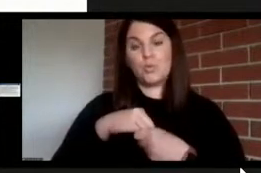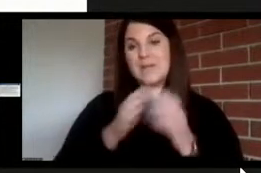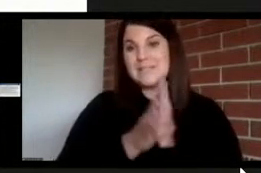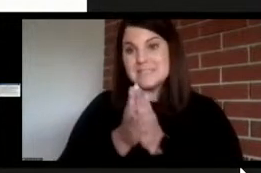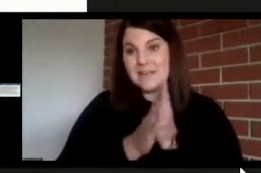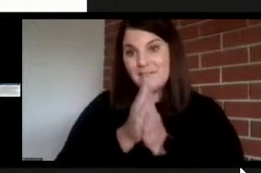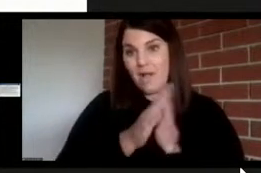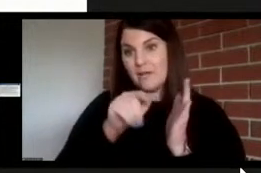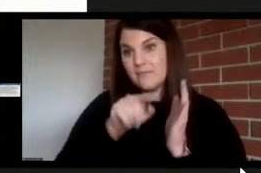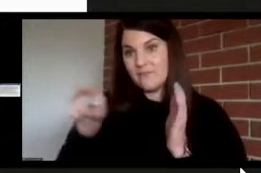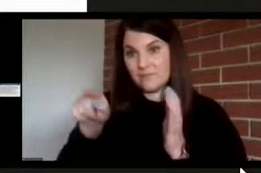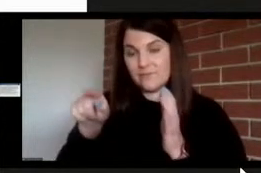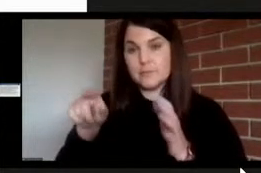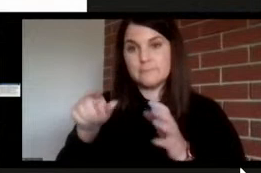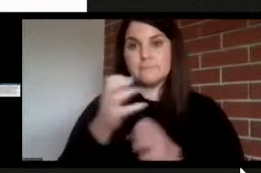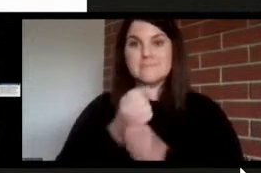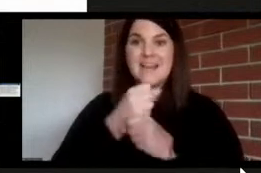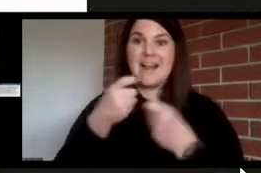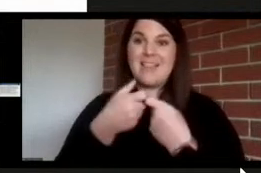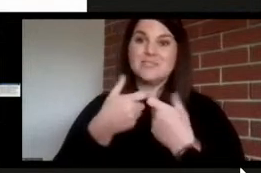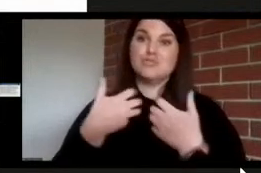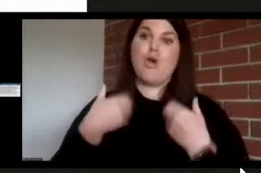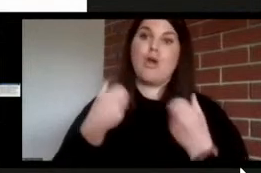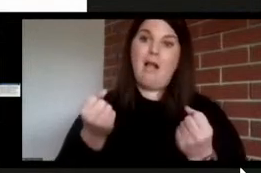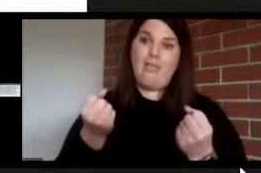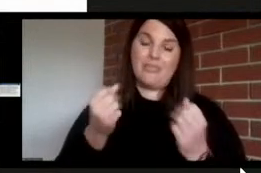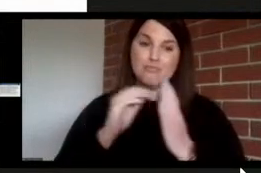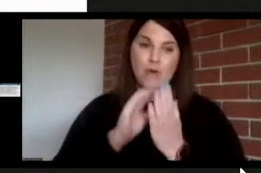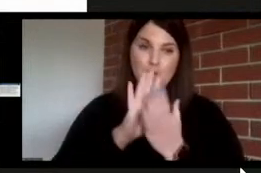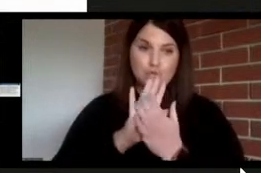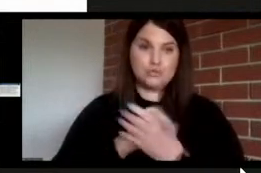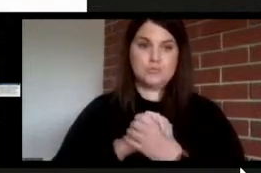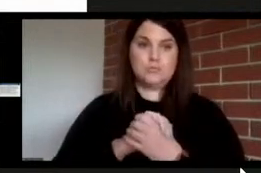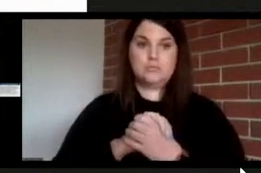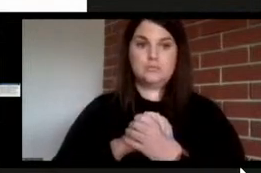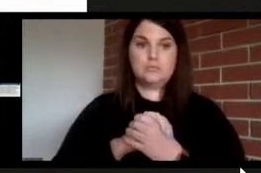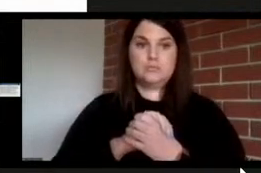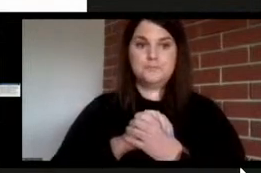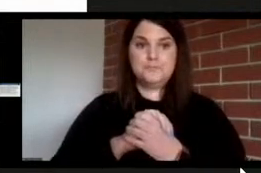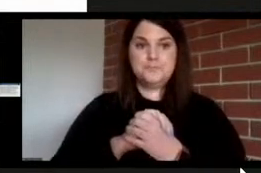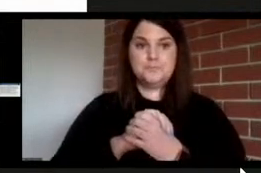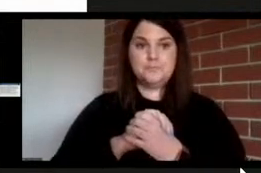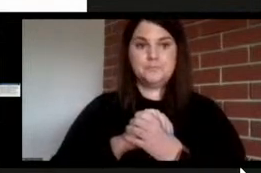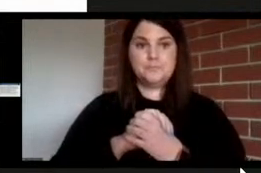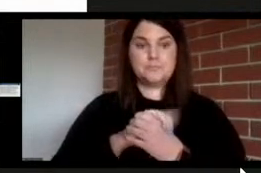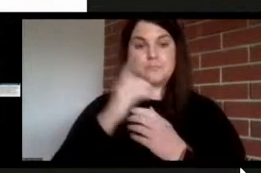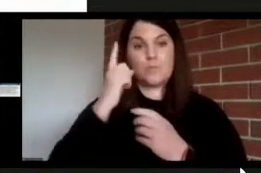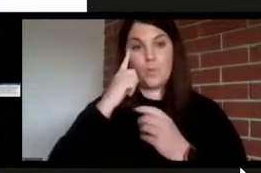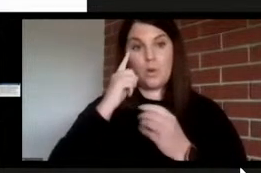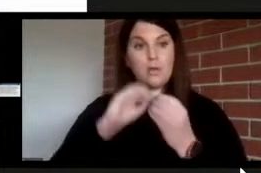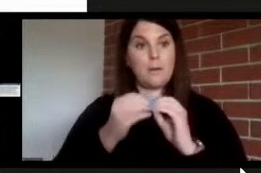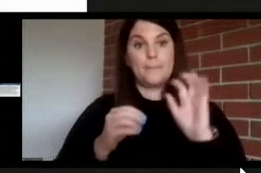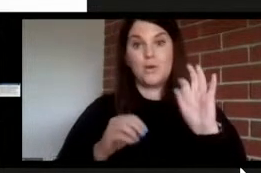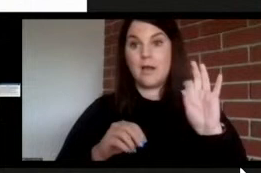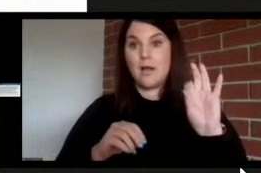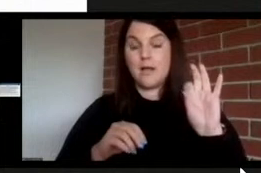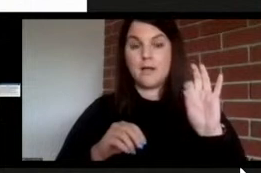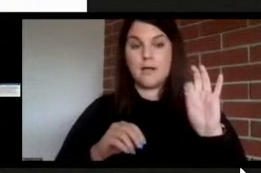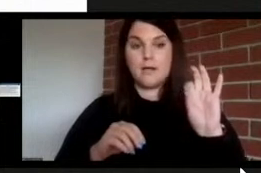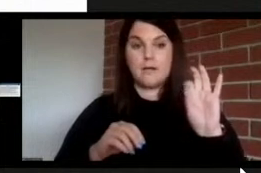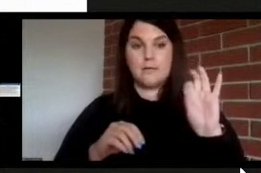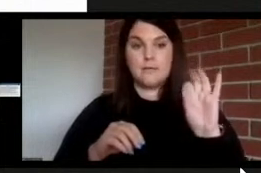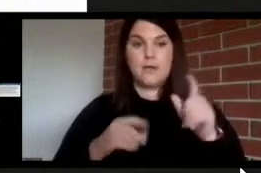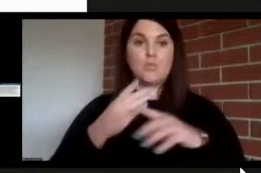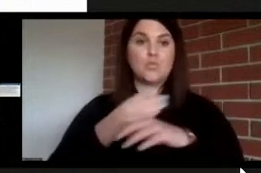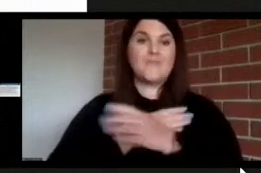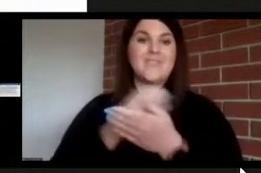the adoption of electronic health records. We also thought it was really important, recommendation 9, to improve the collection of data